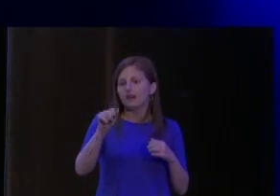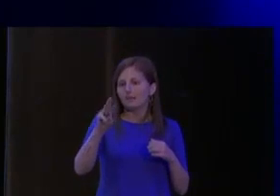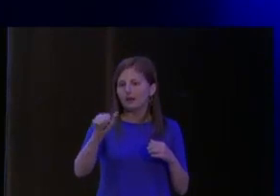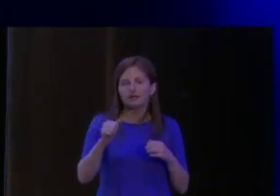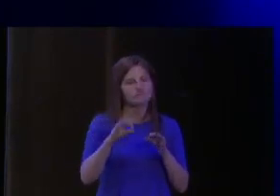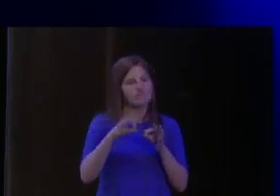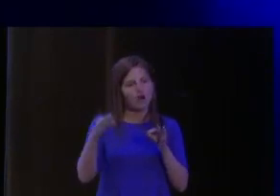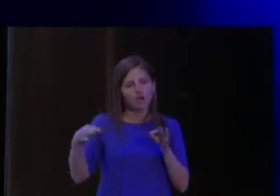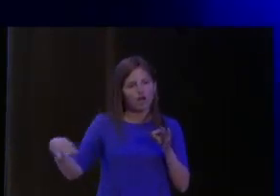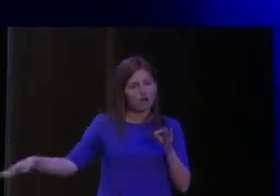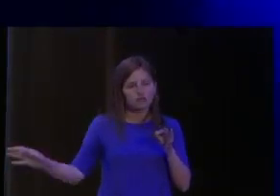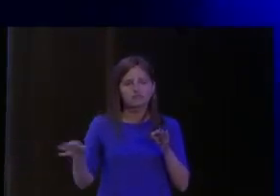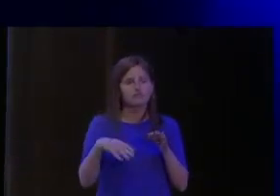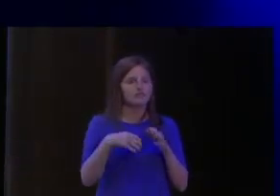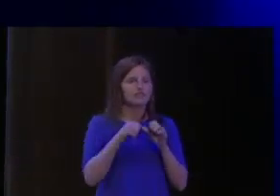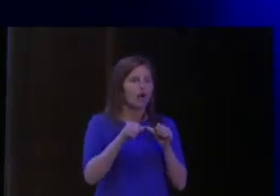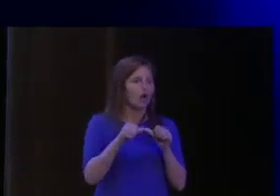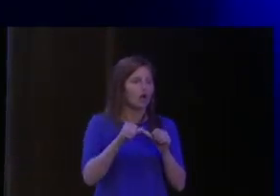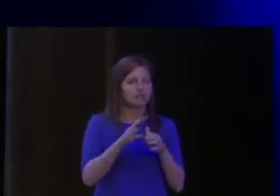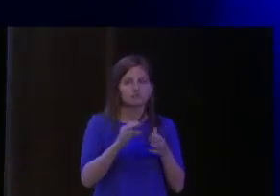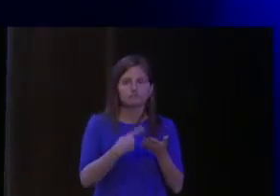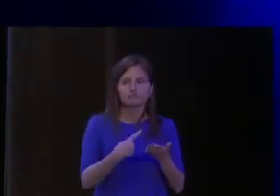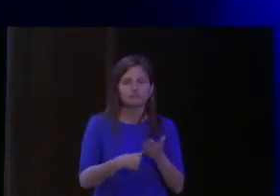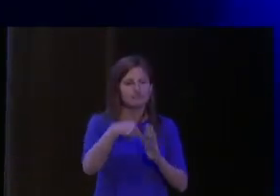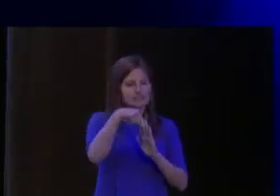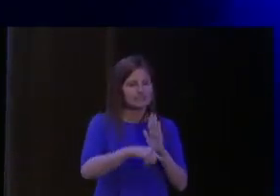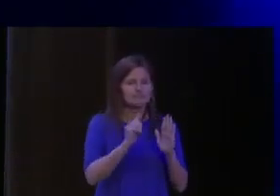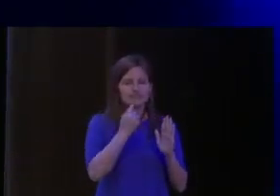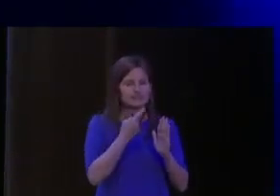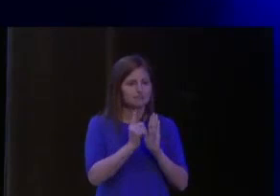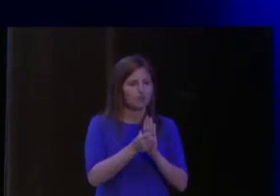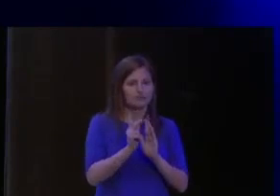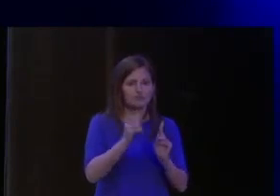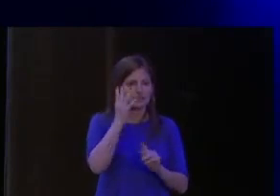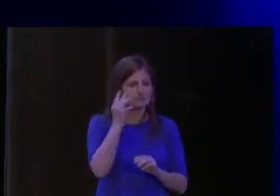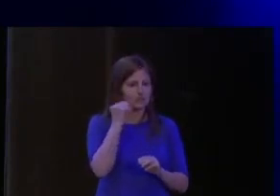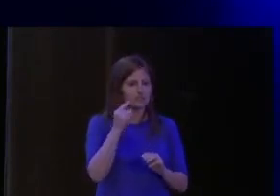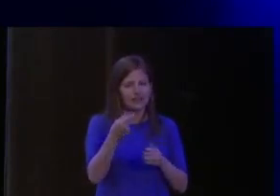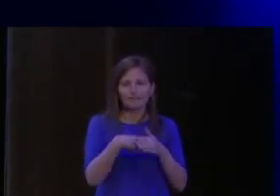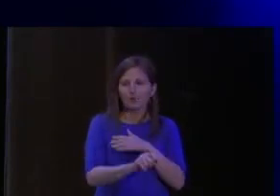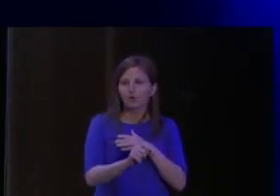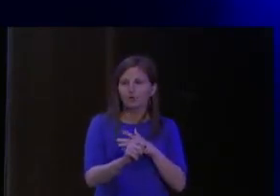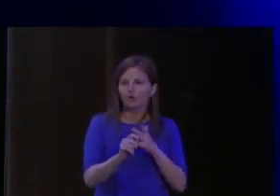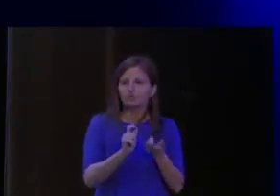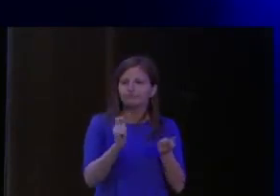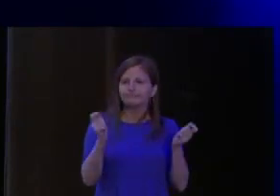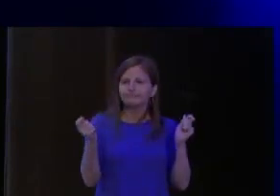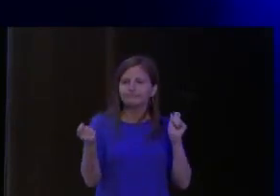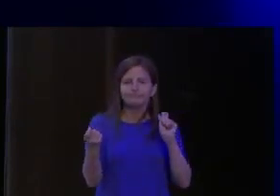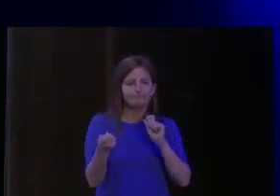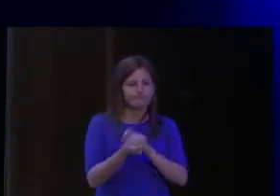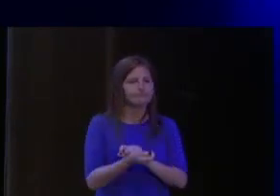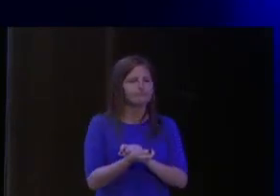can go on and on, Viktor Frankl, we can go on and on and on about deep, intense moments that people have gone through that gave birth to the absolute coal